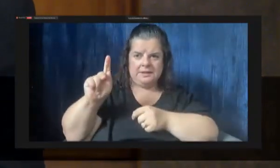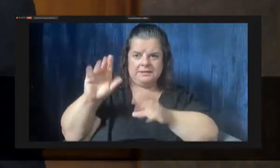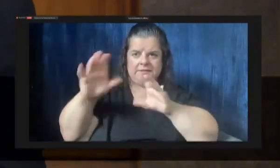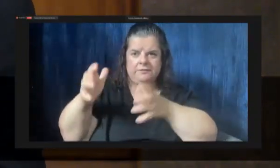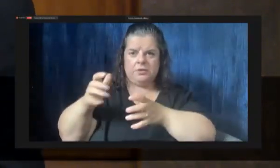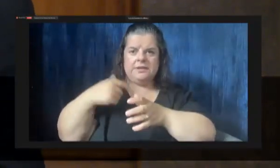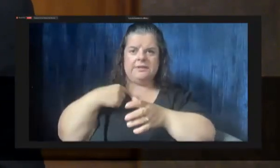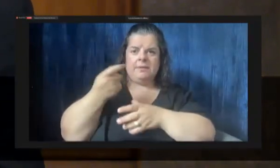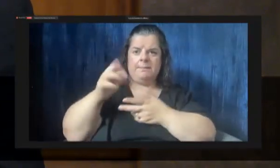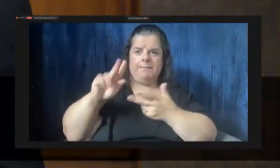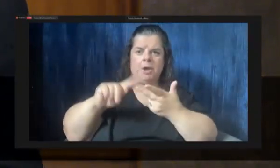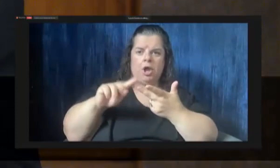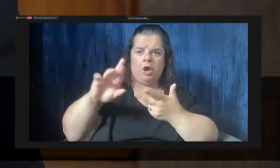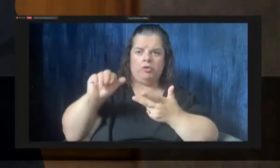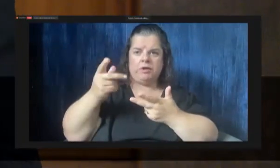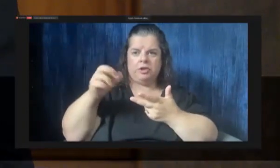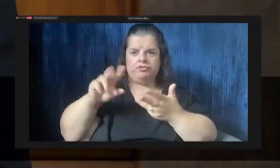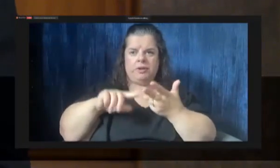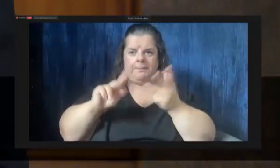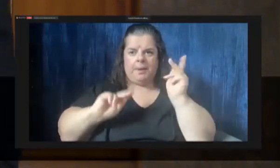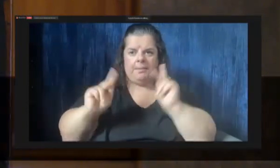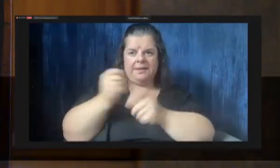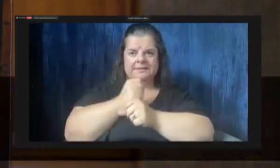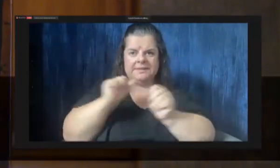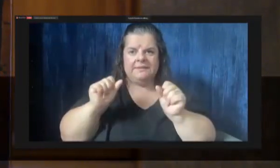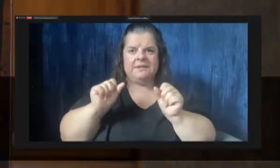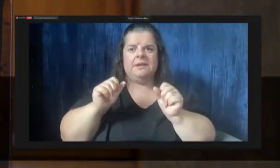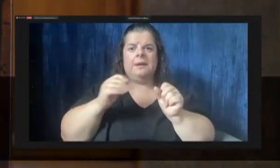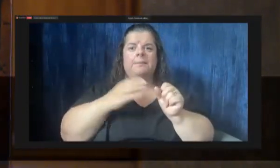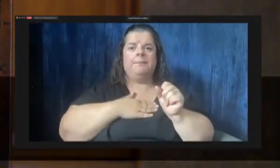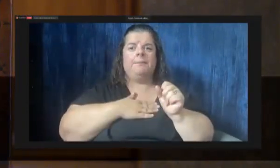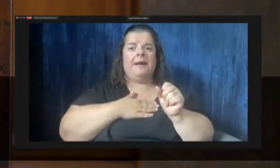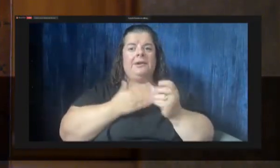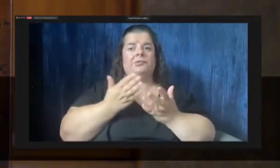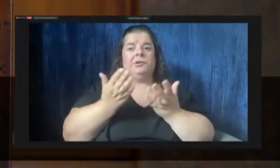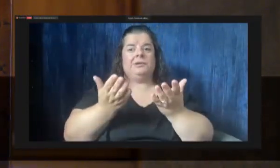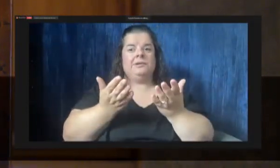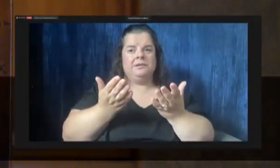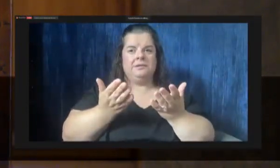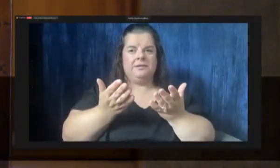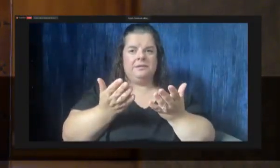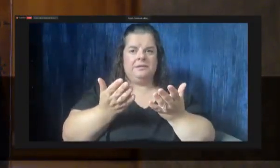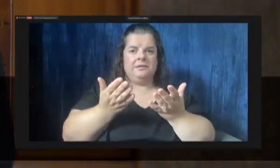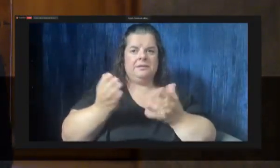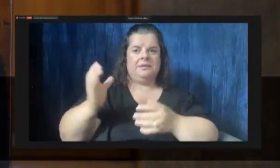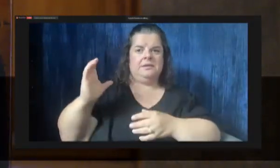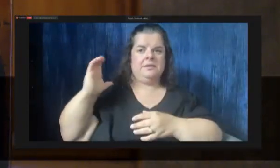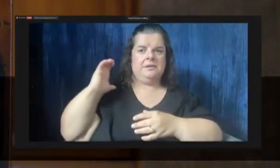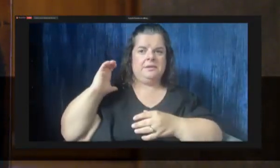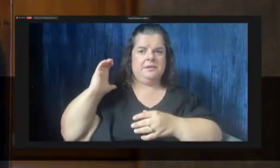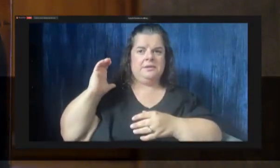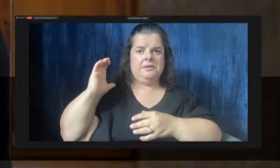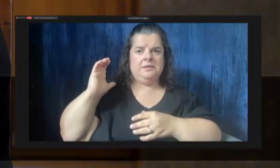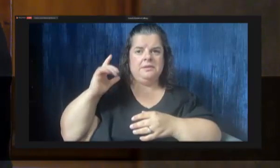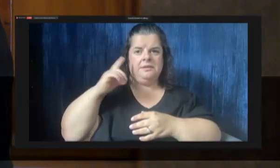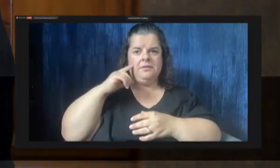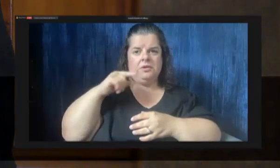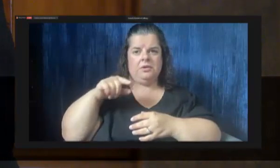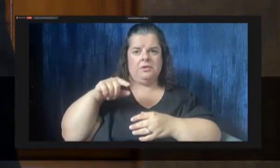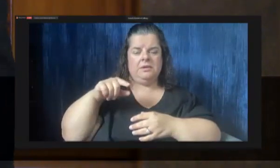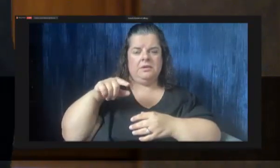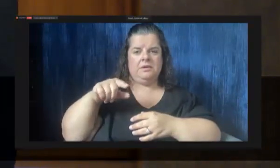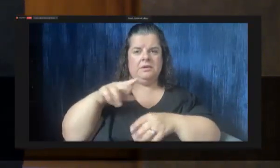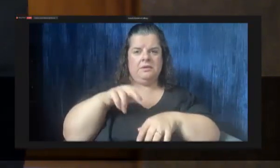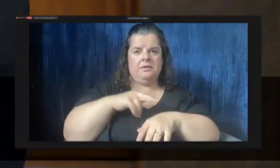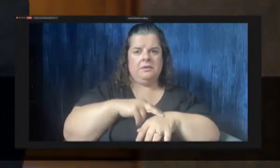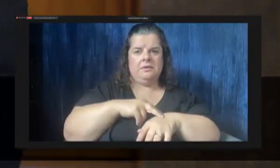rangers, and we have public safety. So again, this is my recommendations that the, you know, the chair, up to the chair, of course, but I